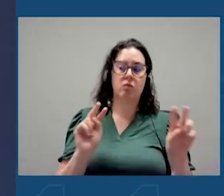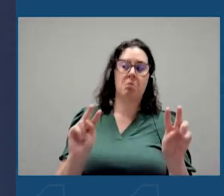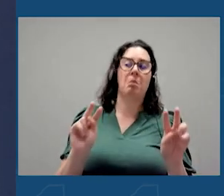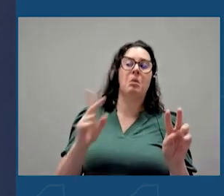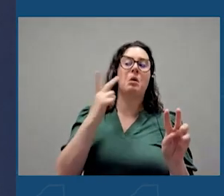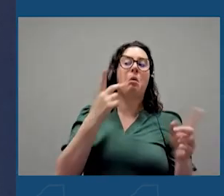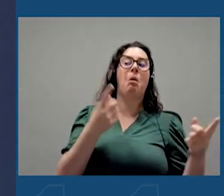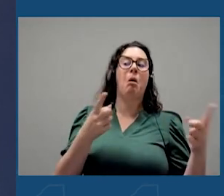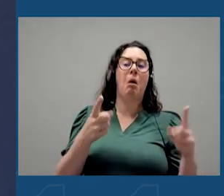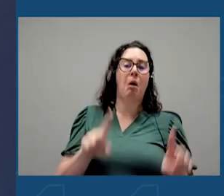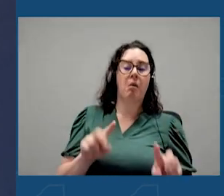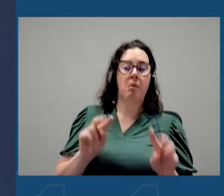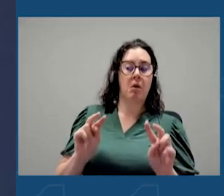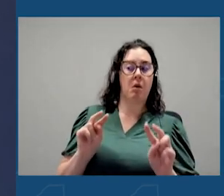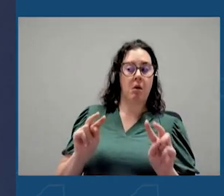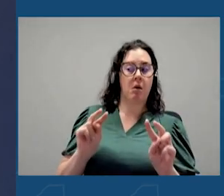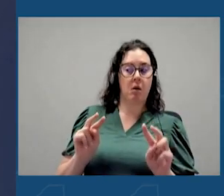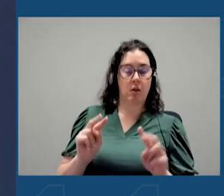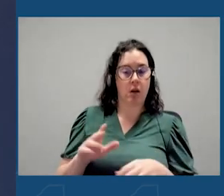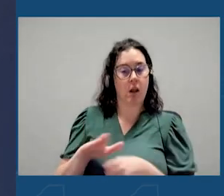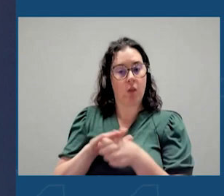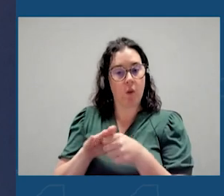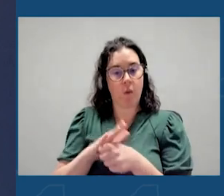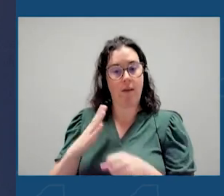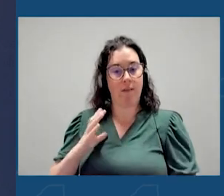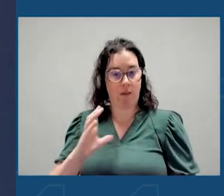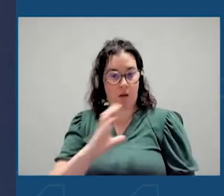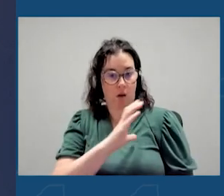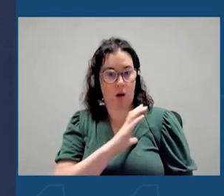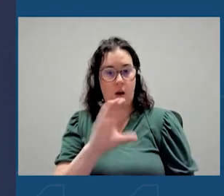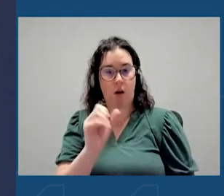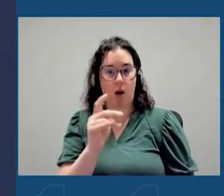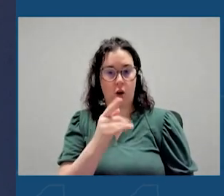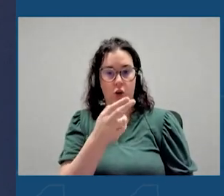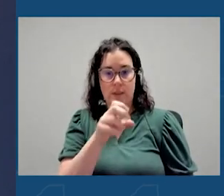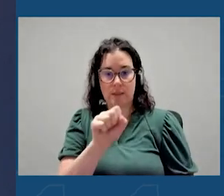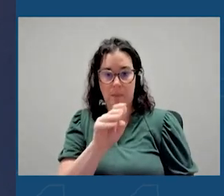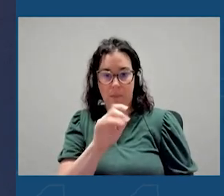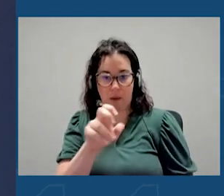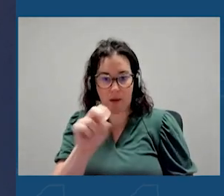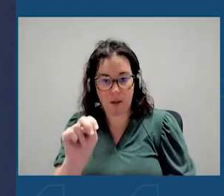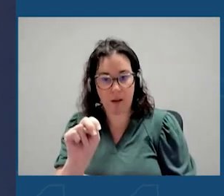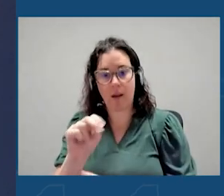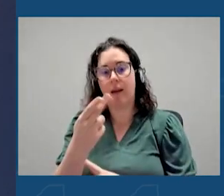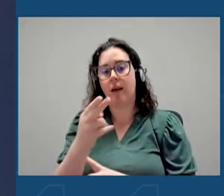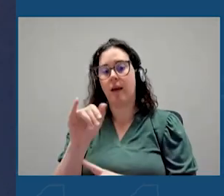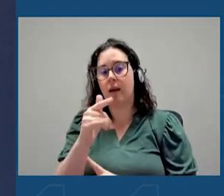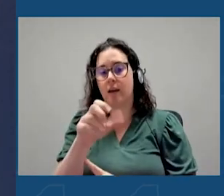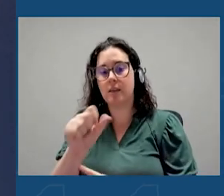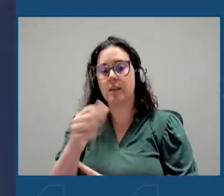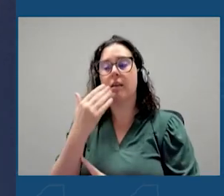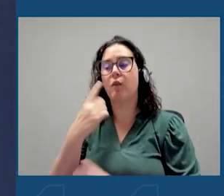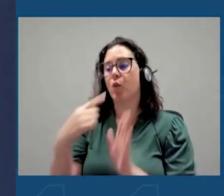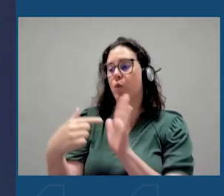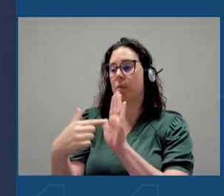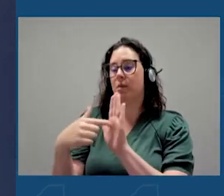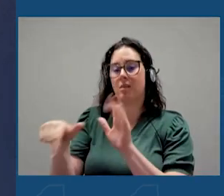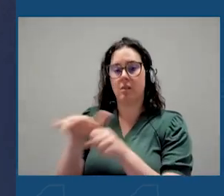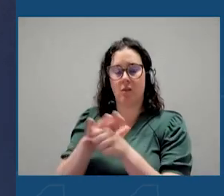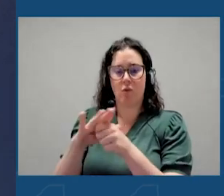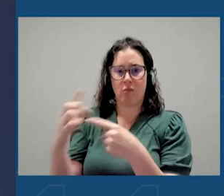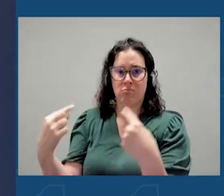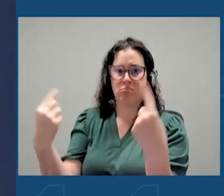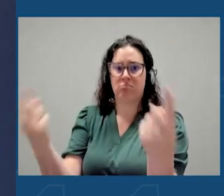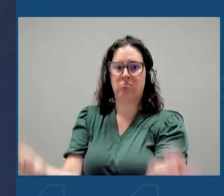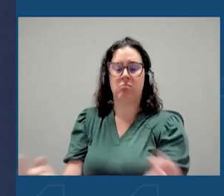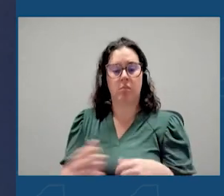this occurred. Locally, we have Congressman Brian Higgins. I want to thank him for representing this area for such a long time. And now Lick Langworthy, I